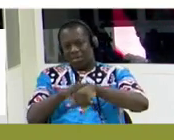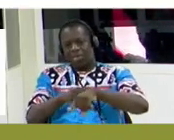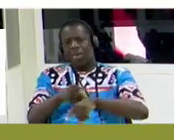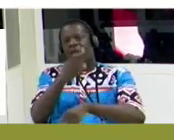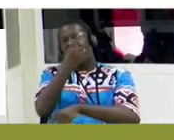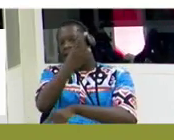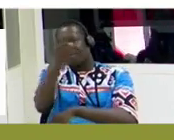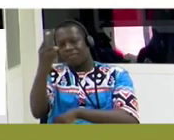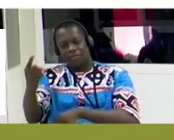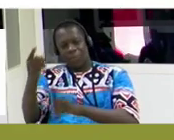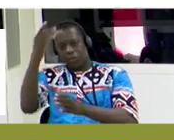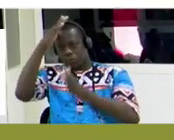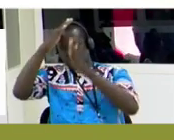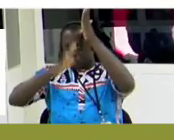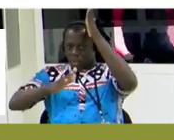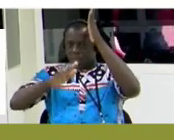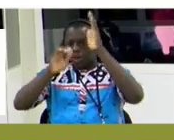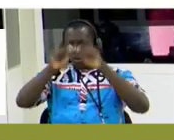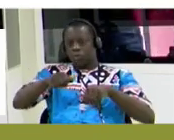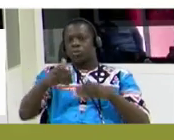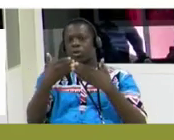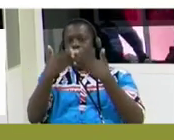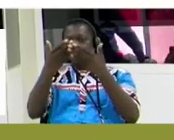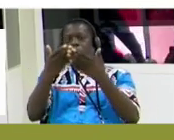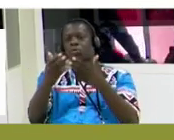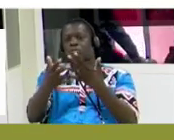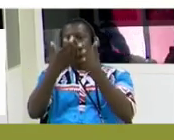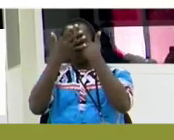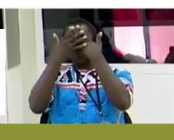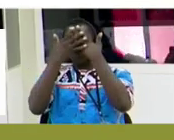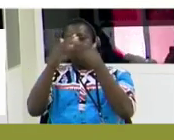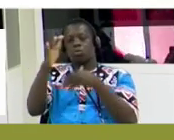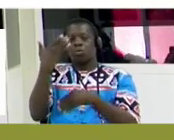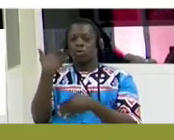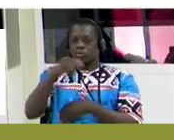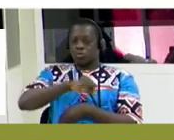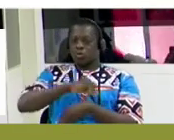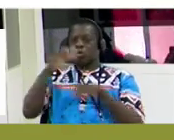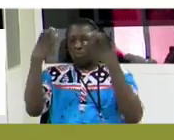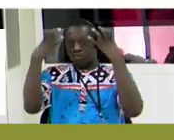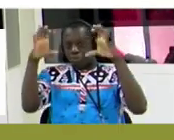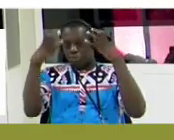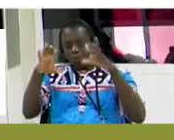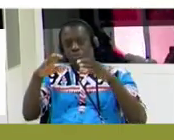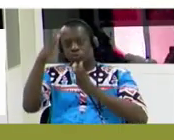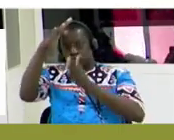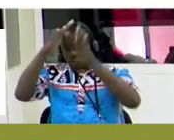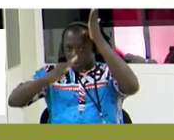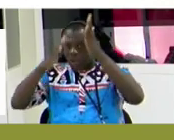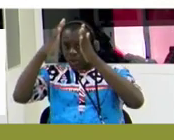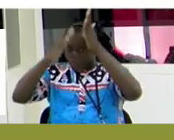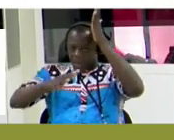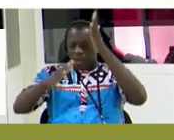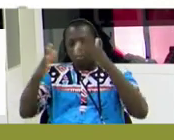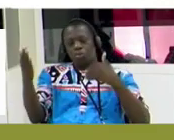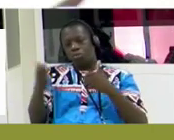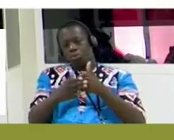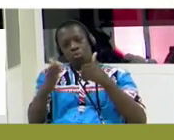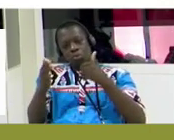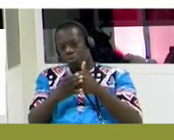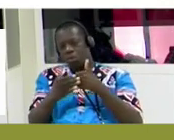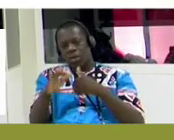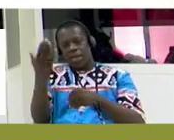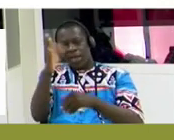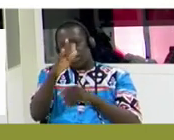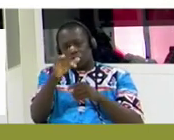every soldier, I can tell you, mile two was his problem because soldiers were plenty there. Any small thing, they will say that you'll be taken very,